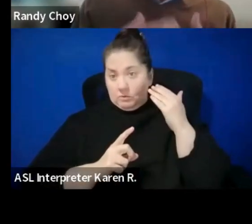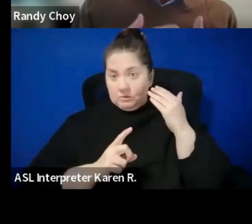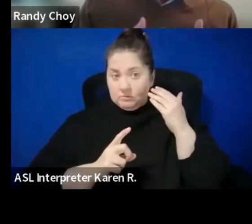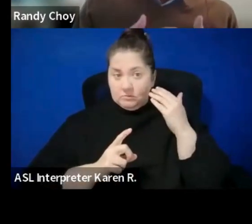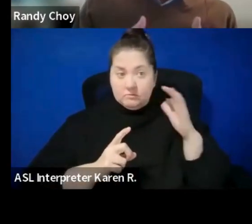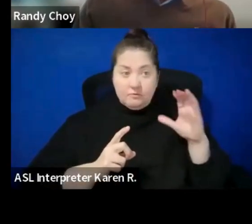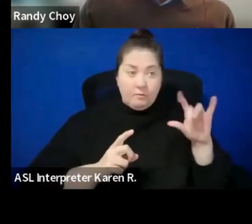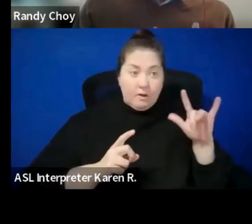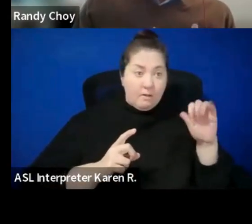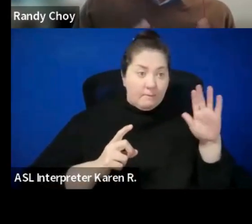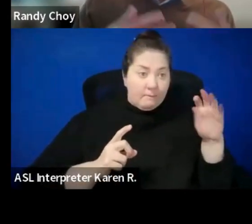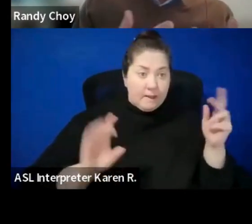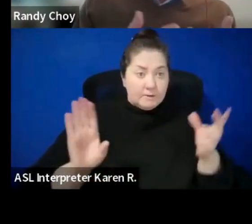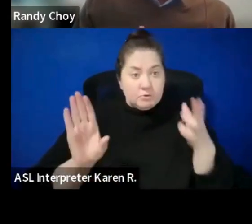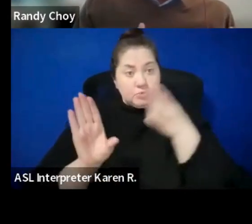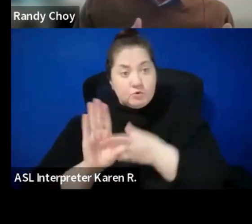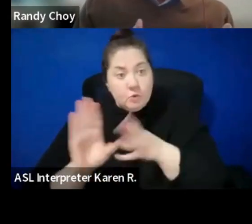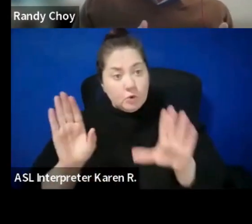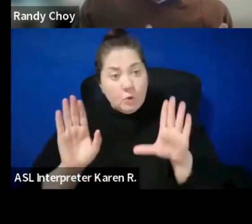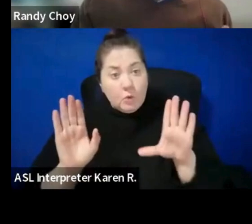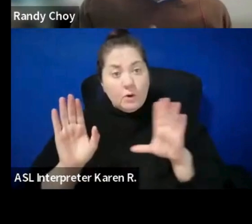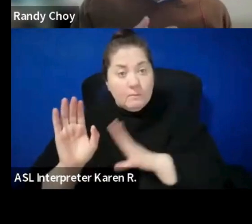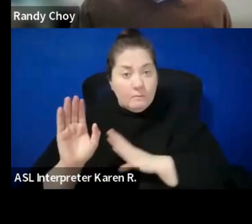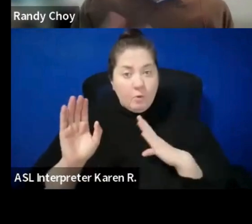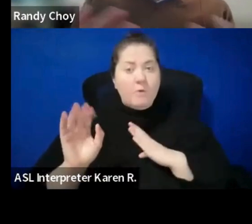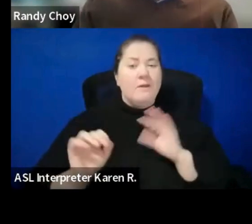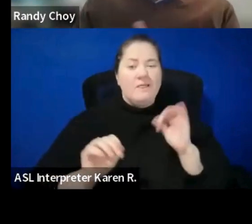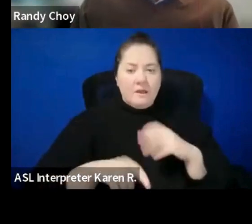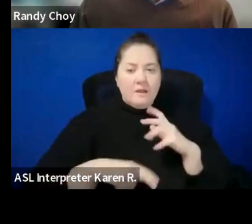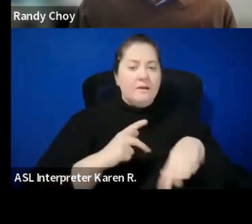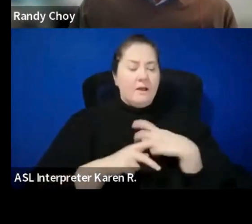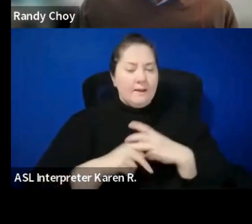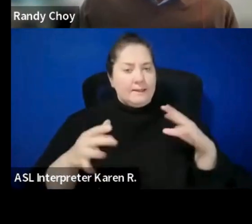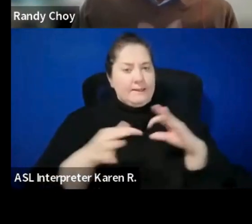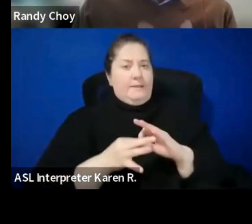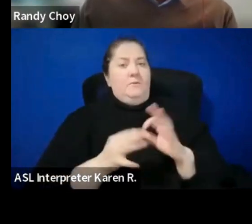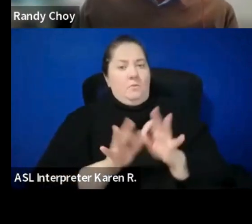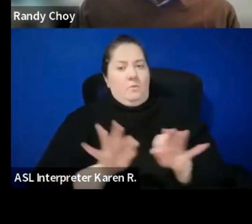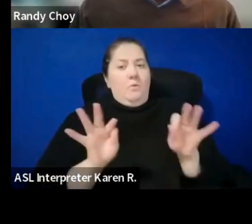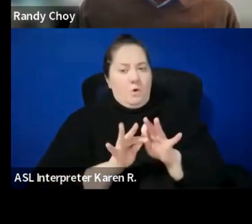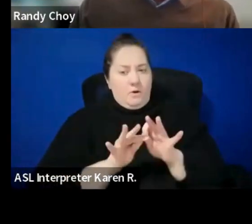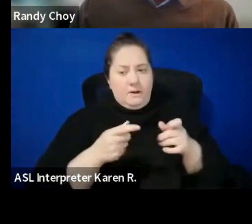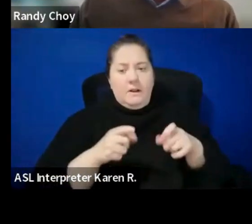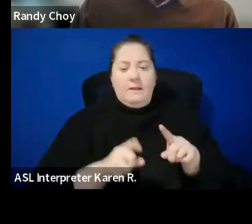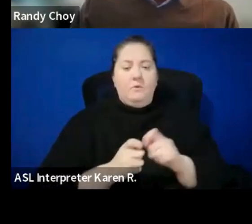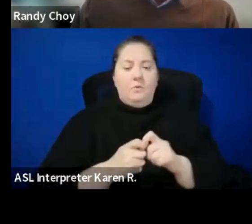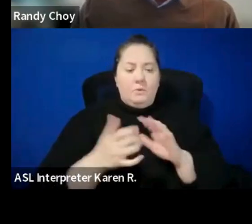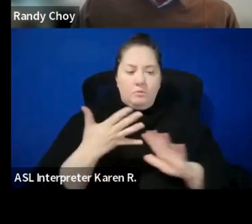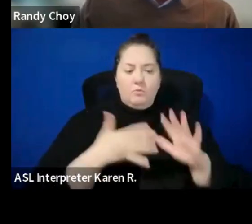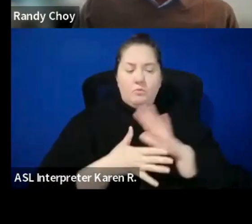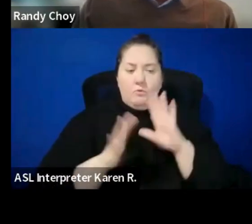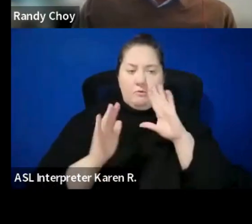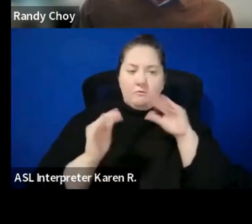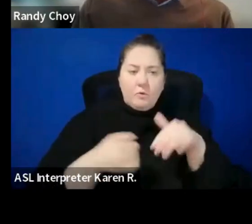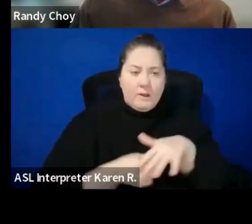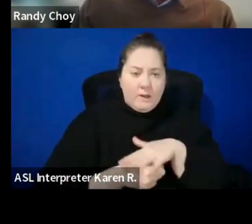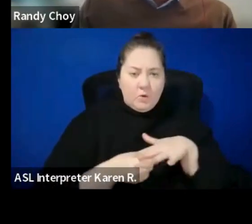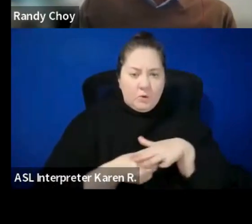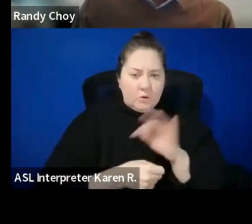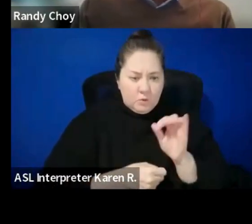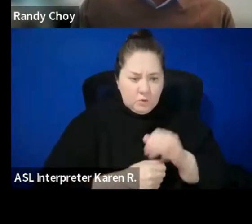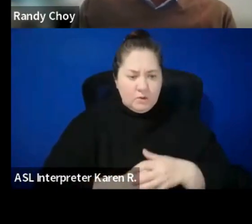those kinds of connections are really important, along with the alignment with our priority focus areas. So let me